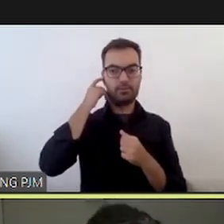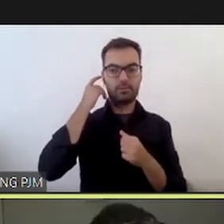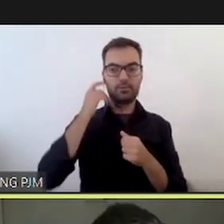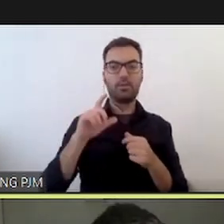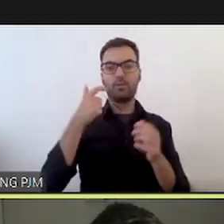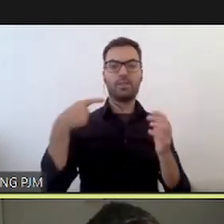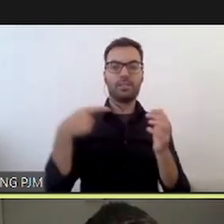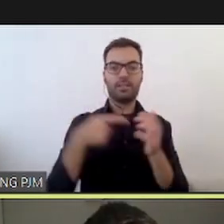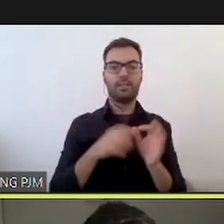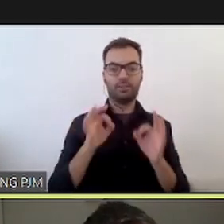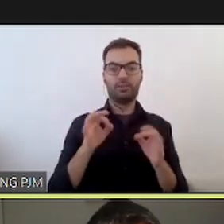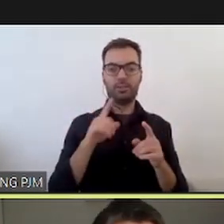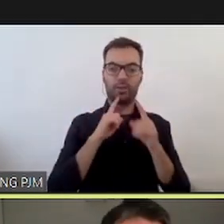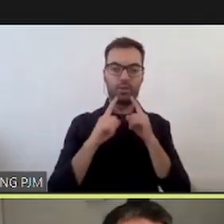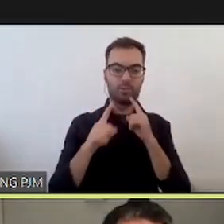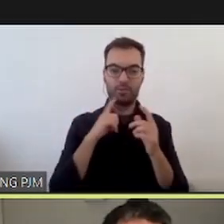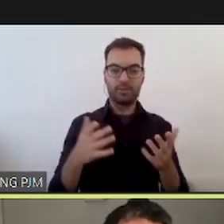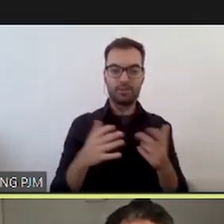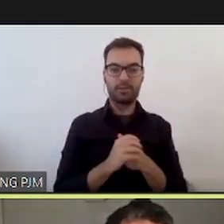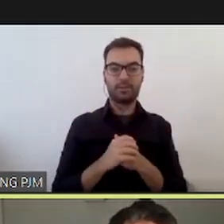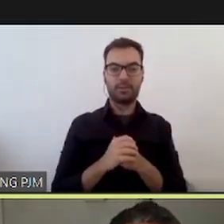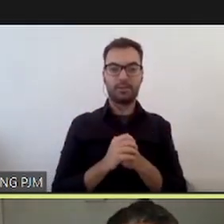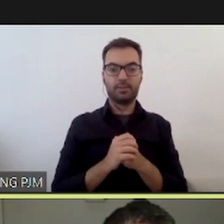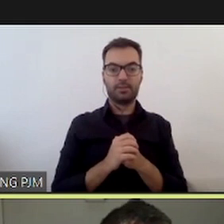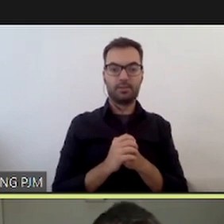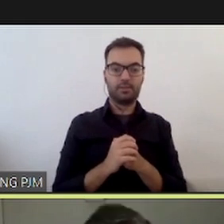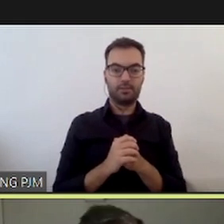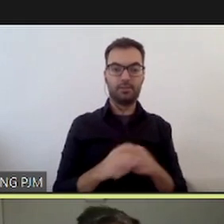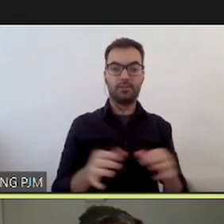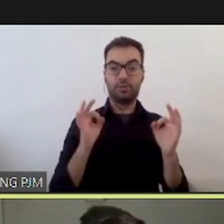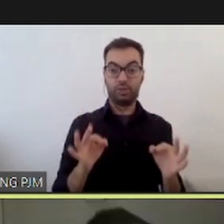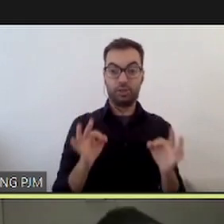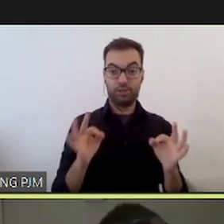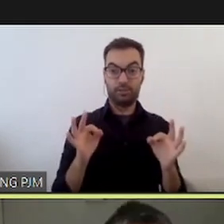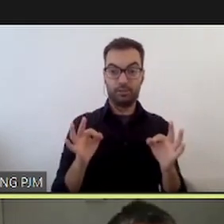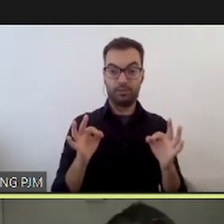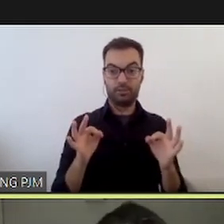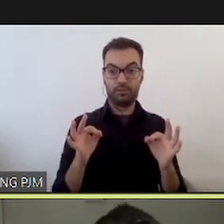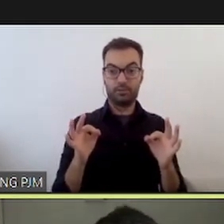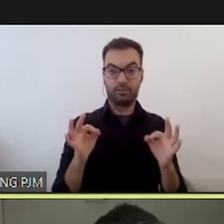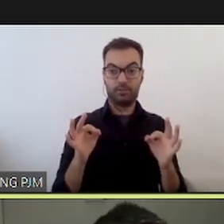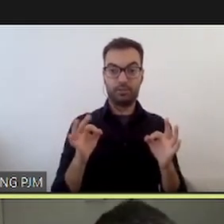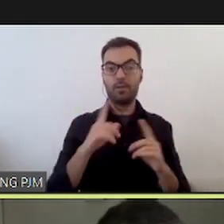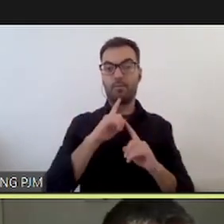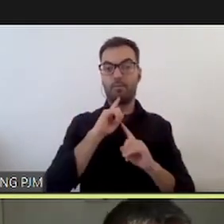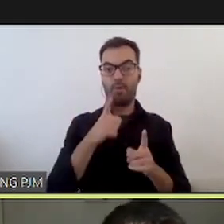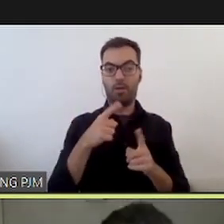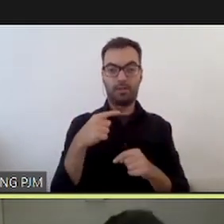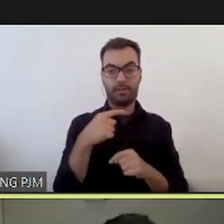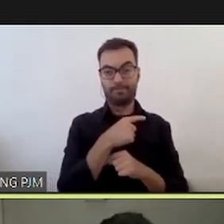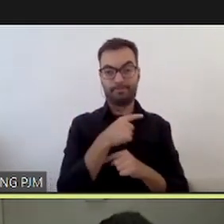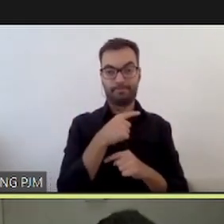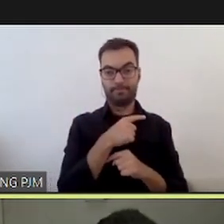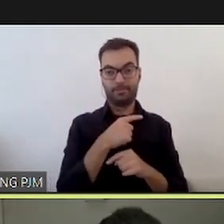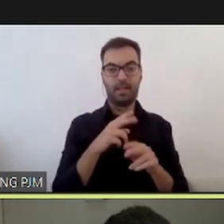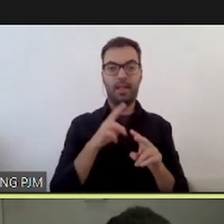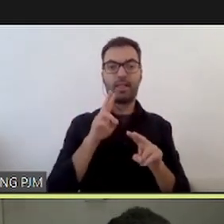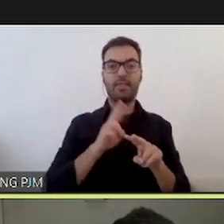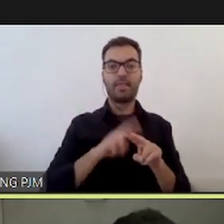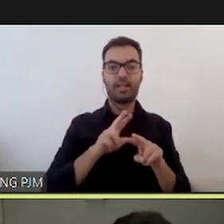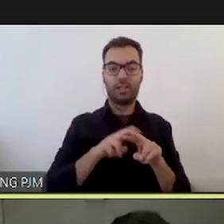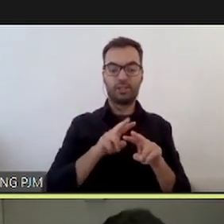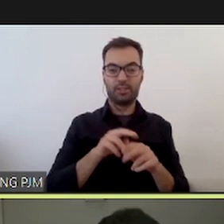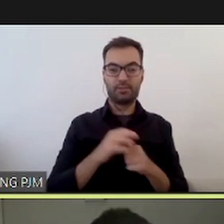purpose of today's conversation. So today, I totally recommend those tools and a little